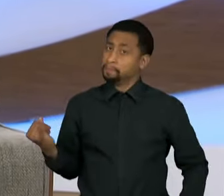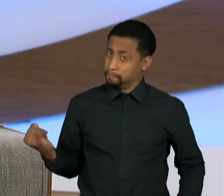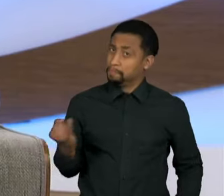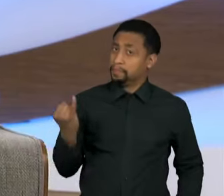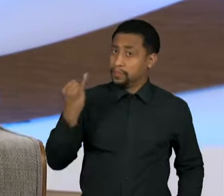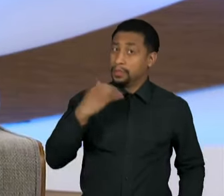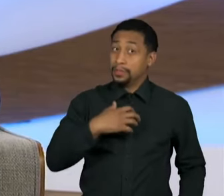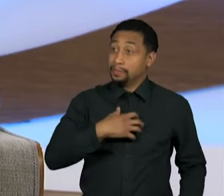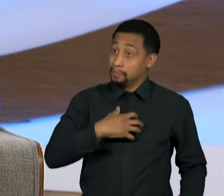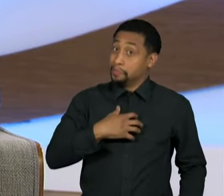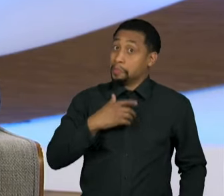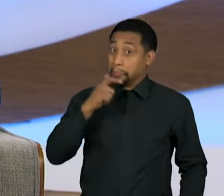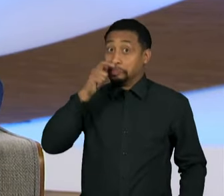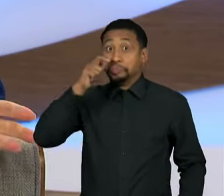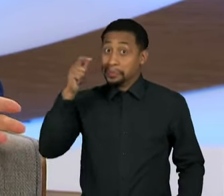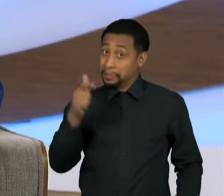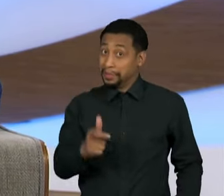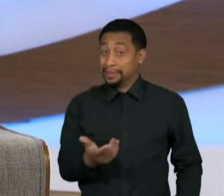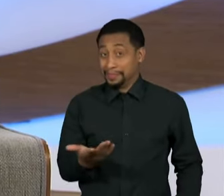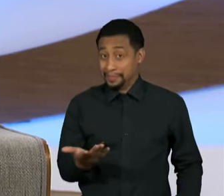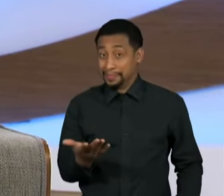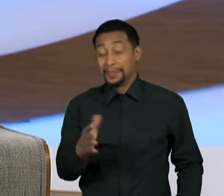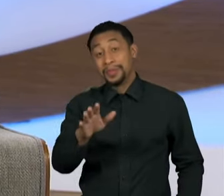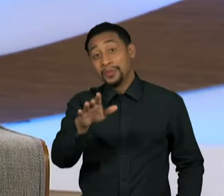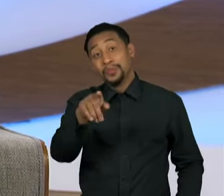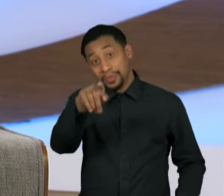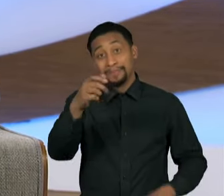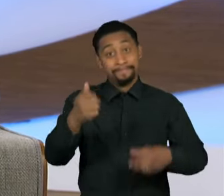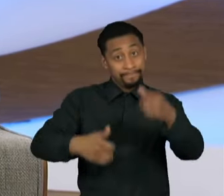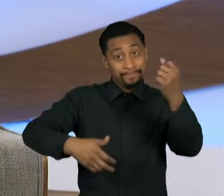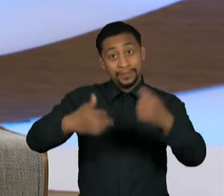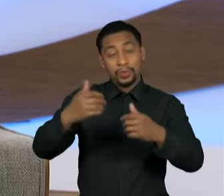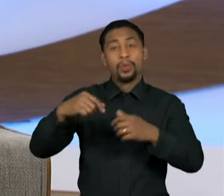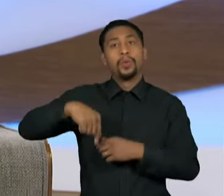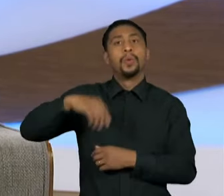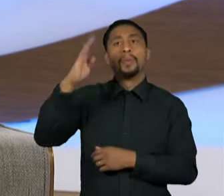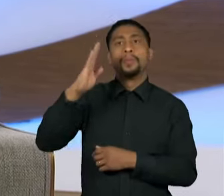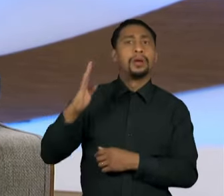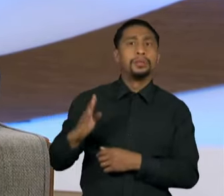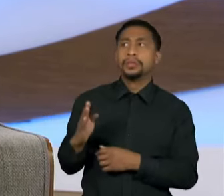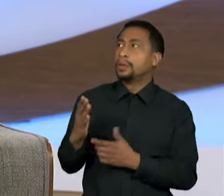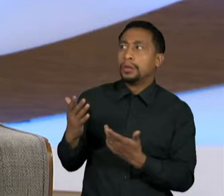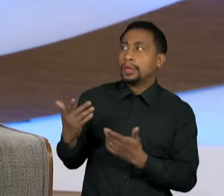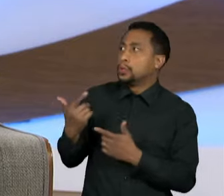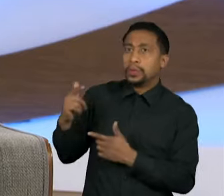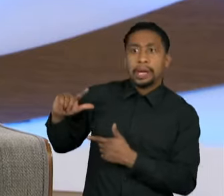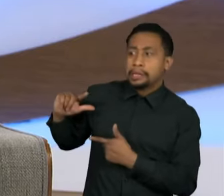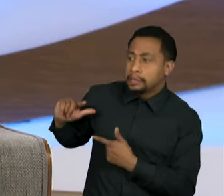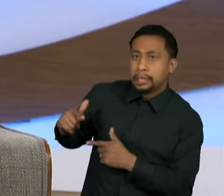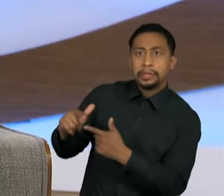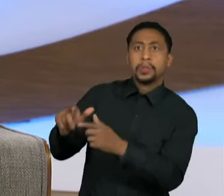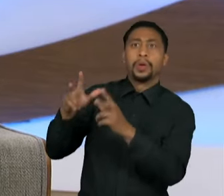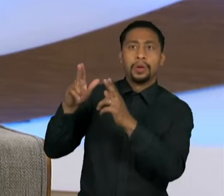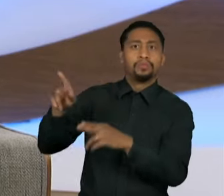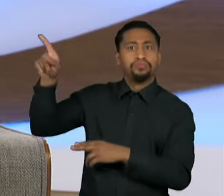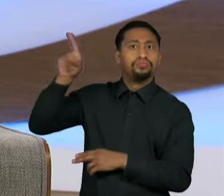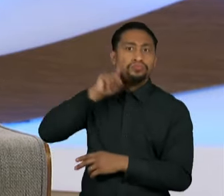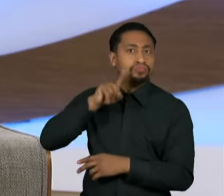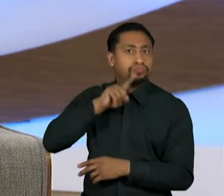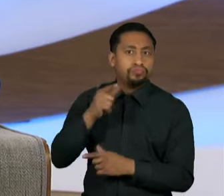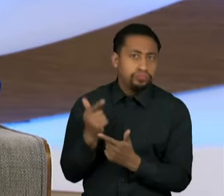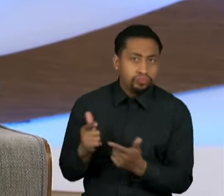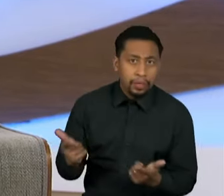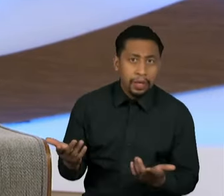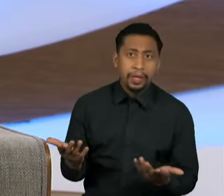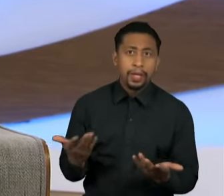struck, Joel, by what you said when you suggested that that Brazil does not have the same kind of tradition